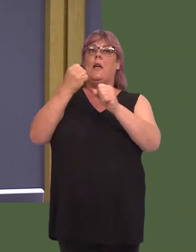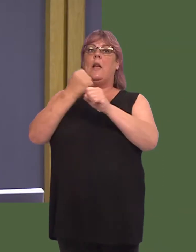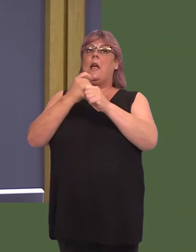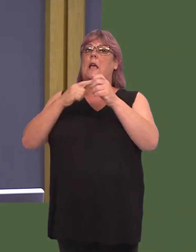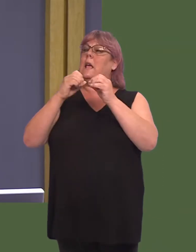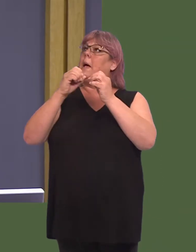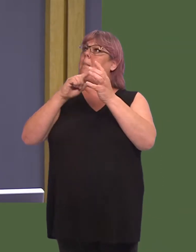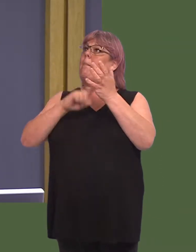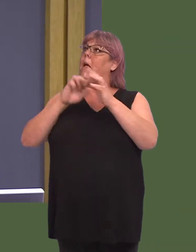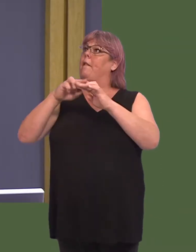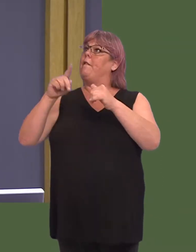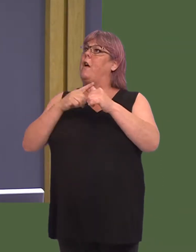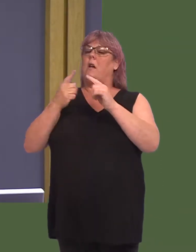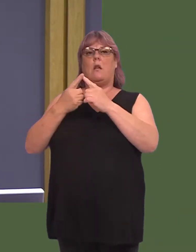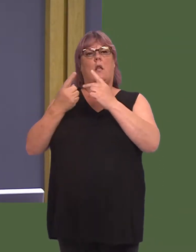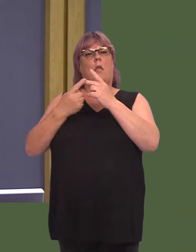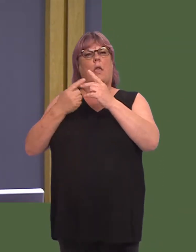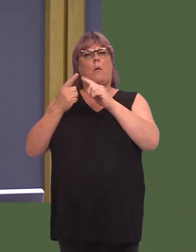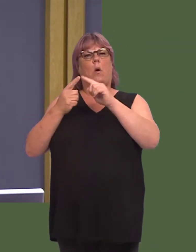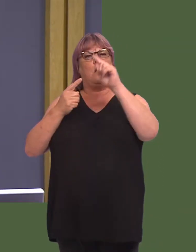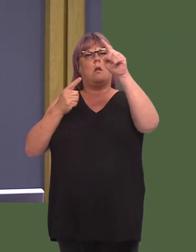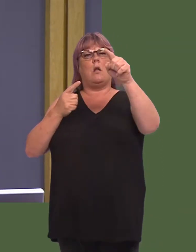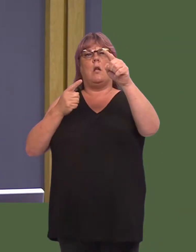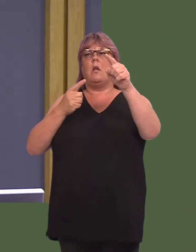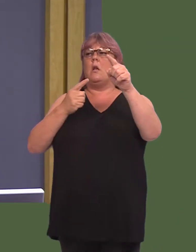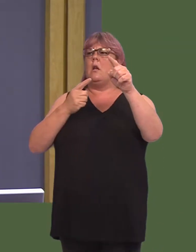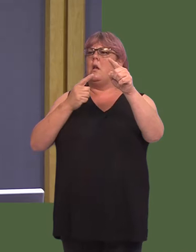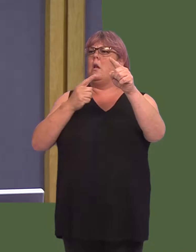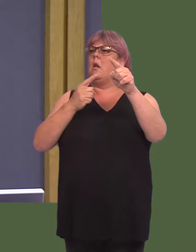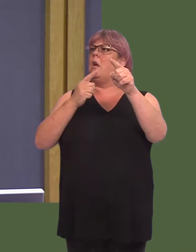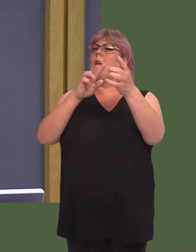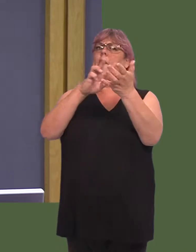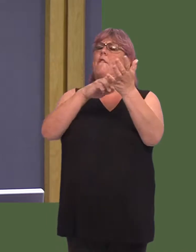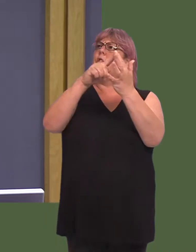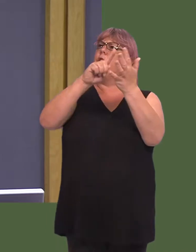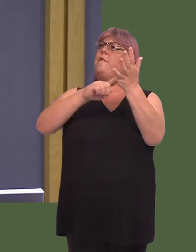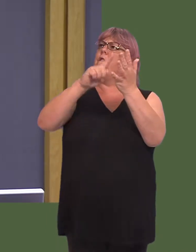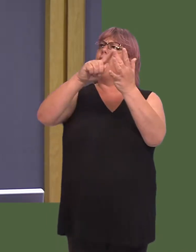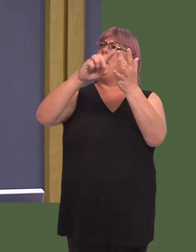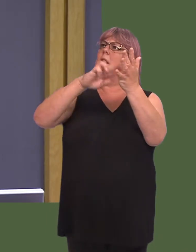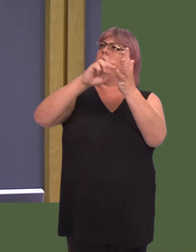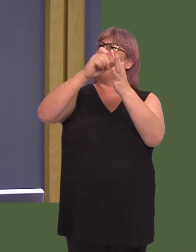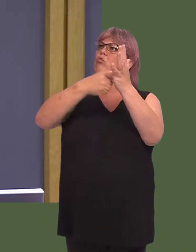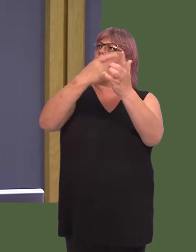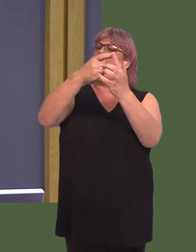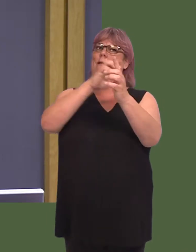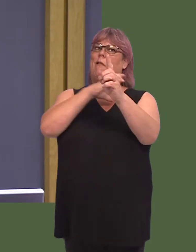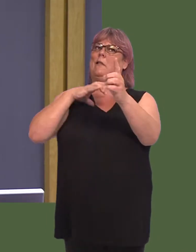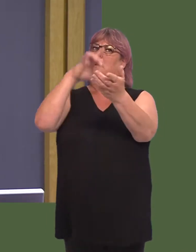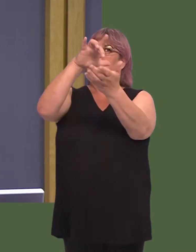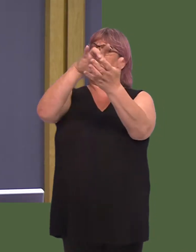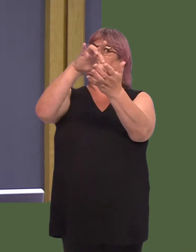North, the Balfour Land of North, one of them, and the other one to go in the centre of the new build of the Velindra